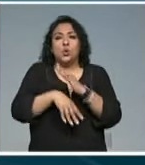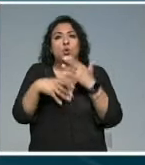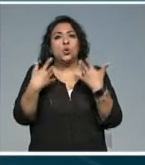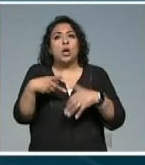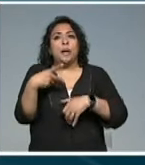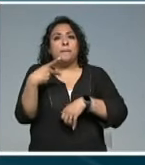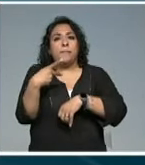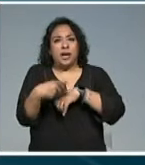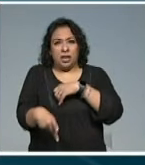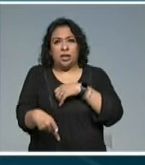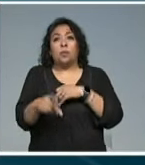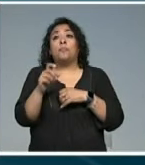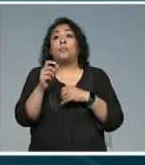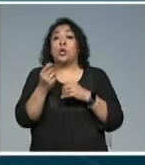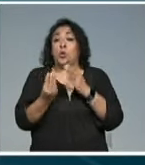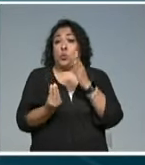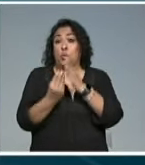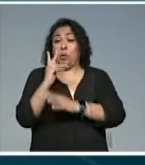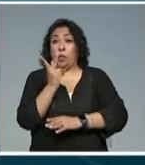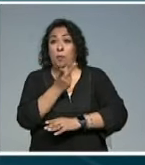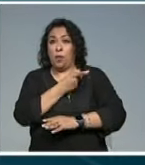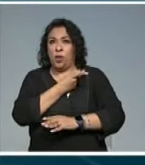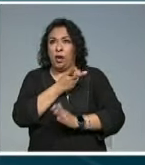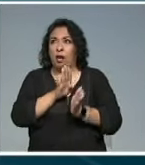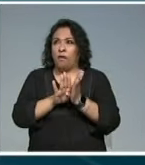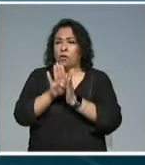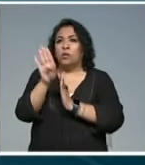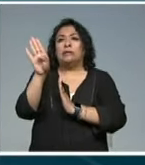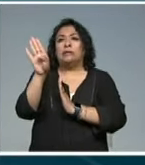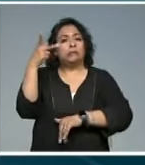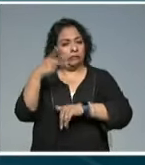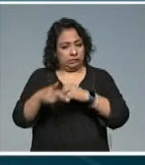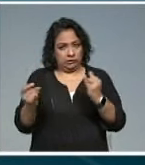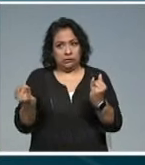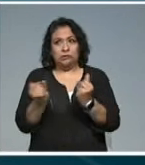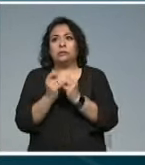one new power is ascending,